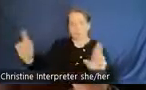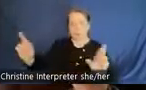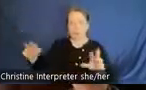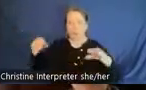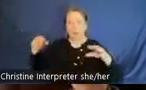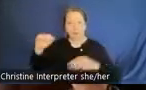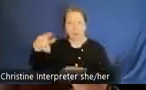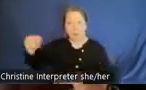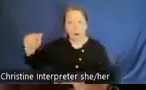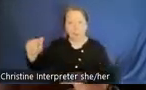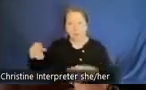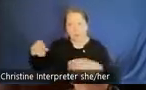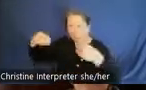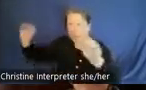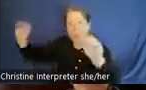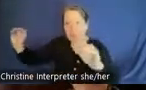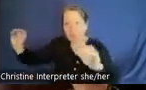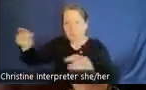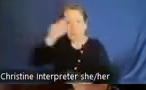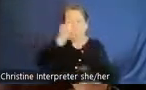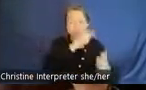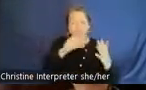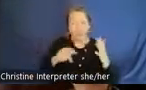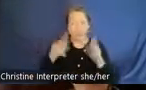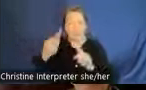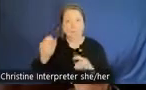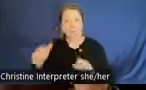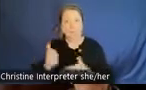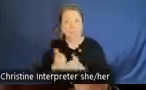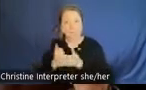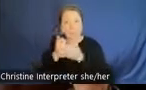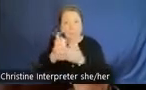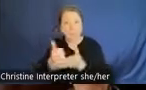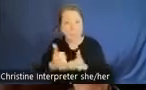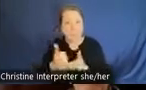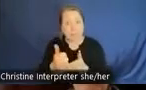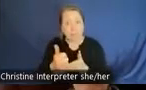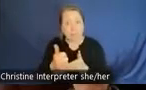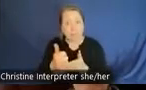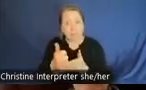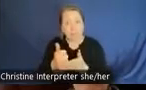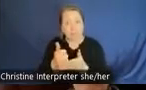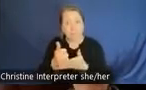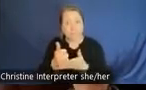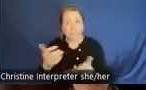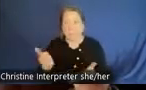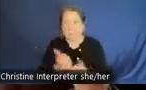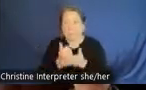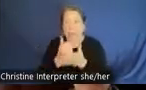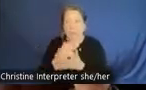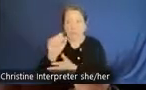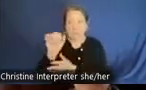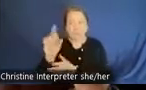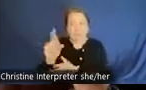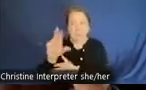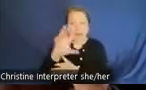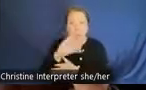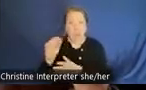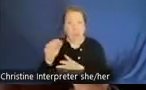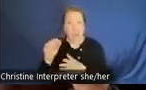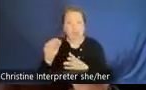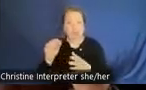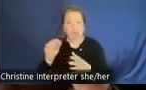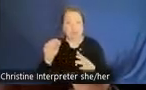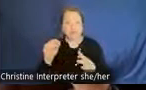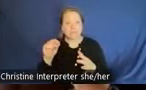renting, all of them can bring in things that make the air and the surfaces intolerable for